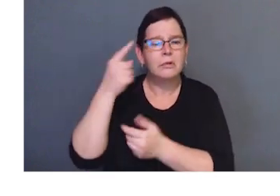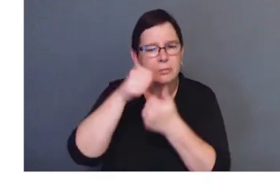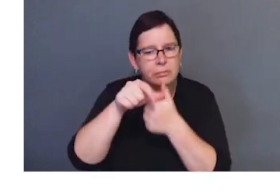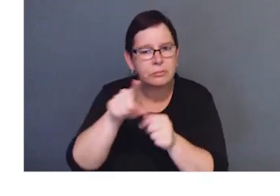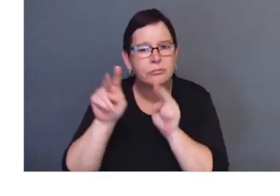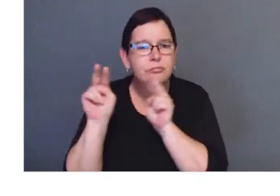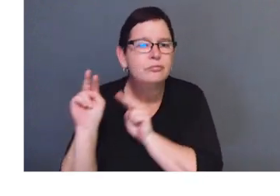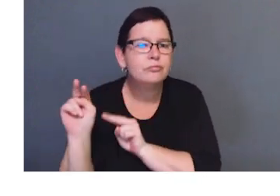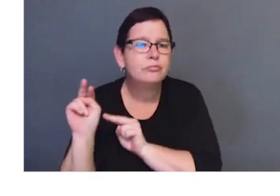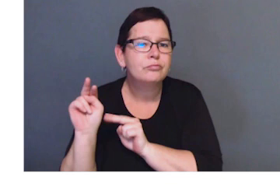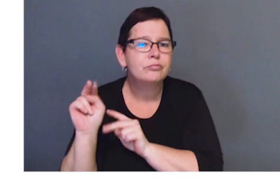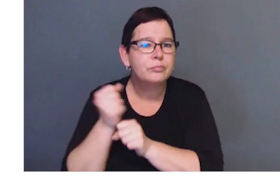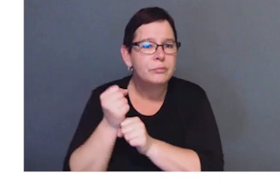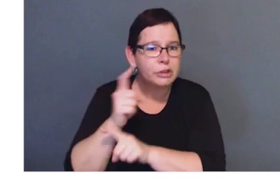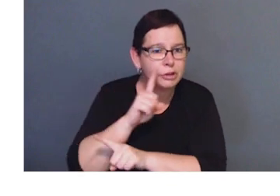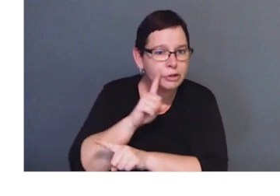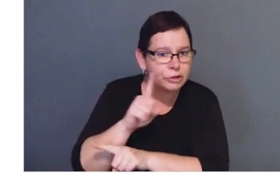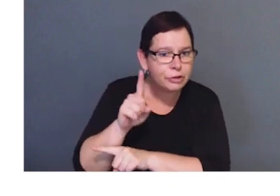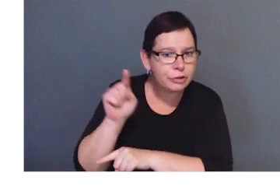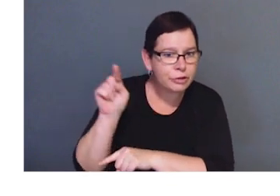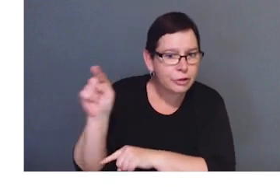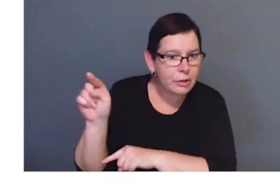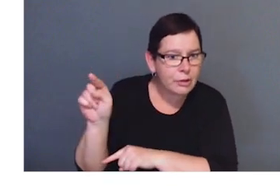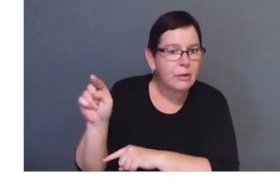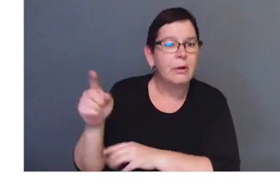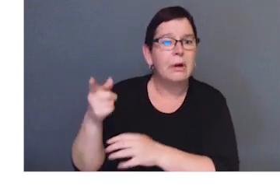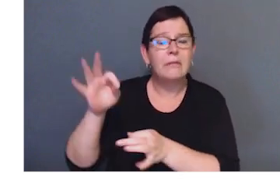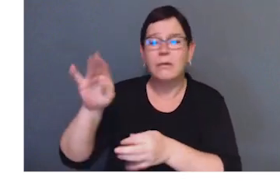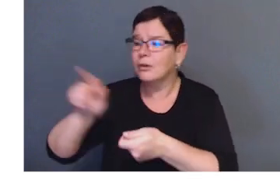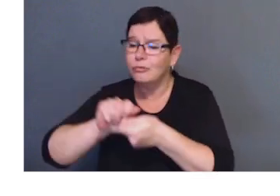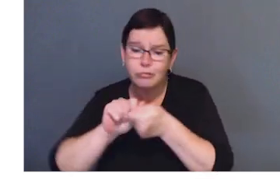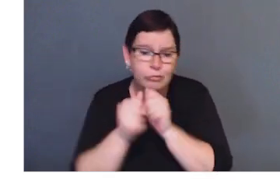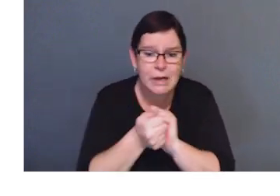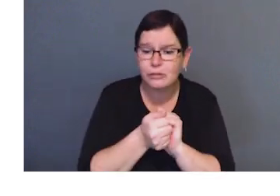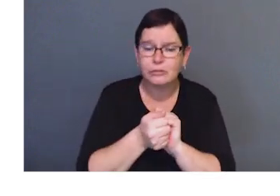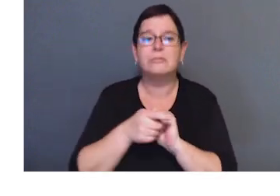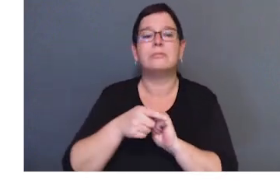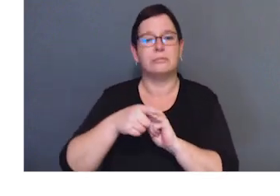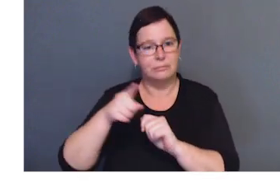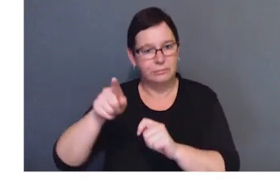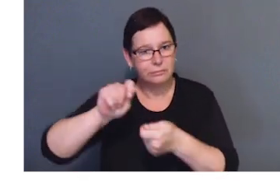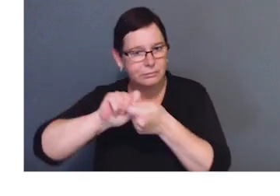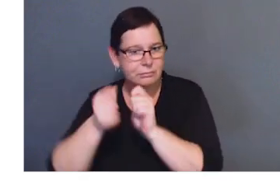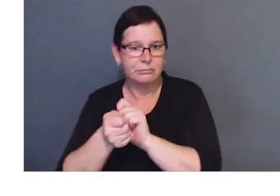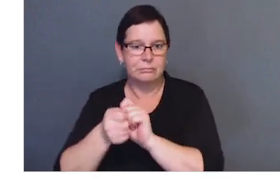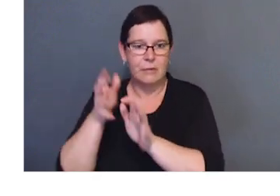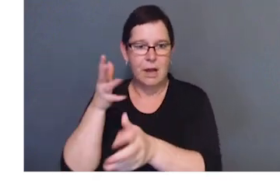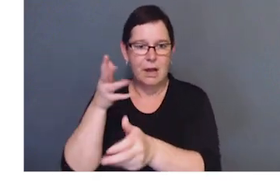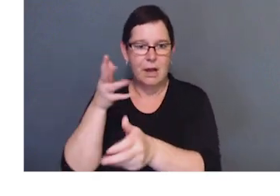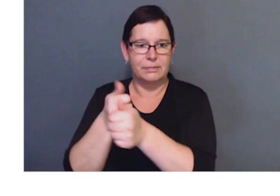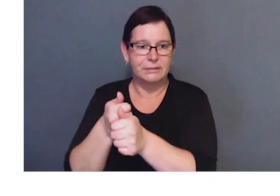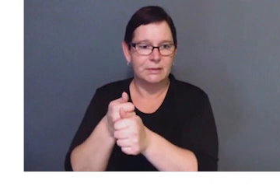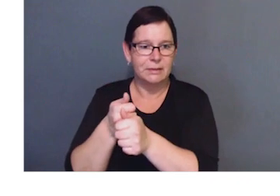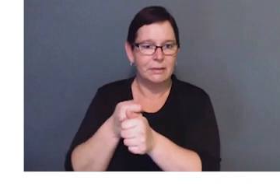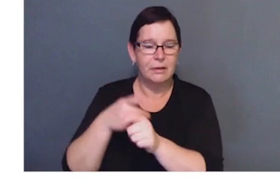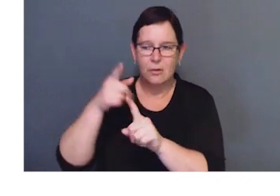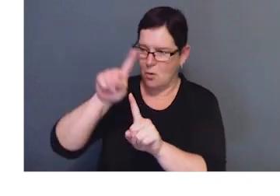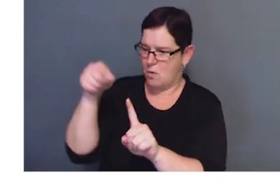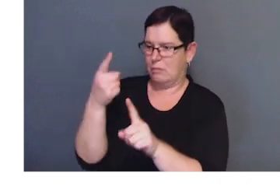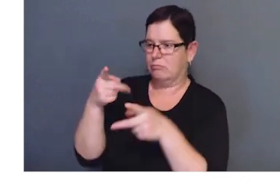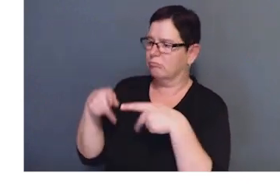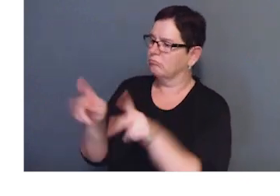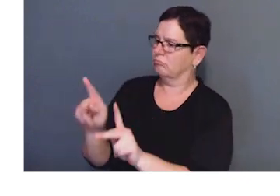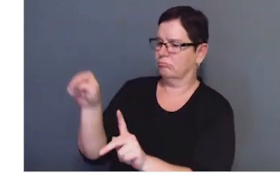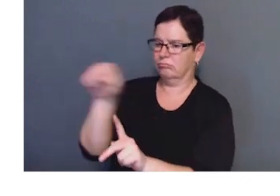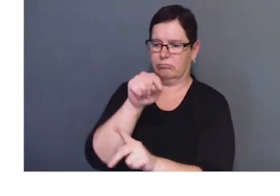the people you want to have access to your account can do so. You don't need to authorize someone as a representative if that person